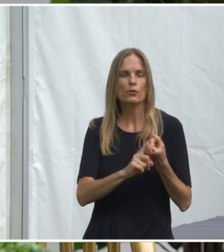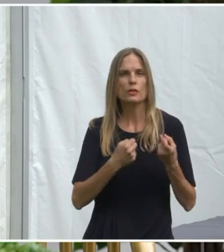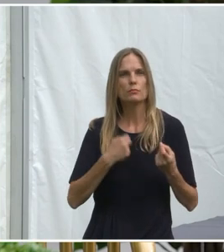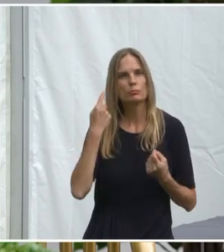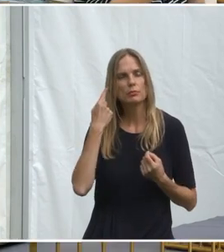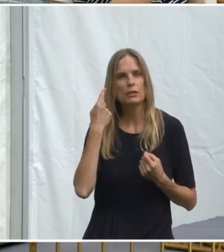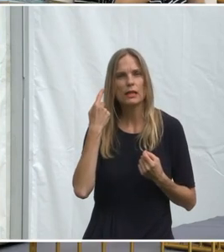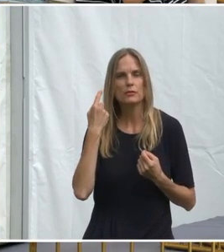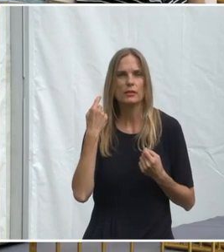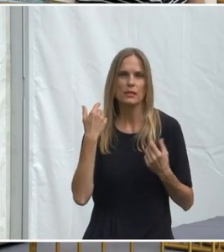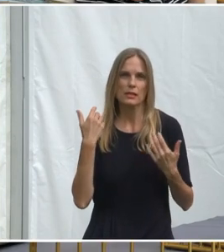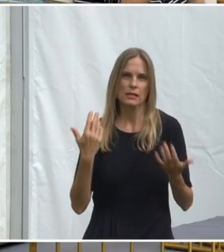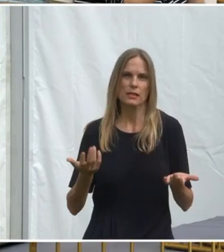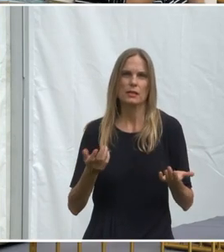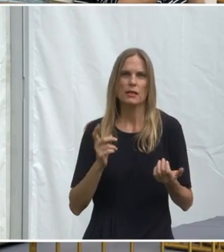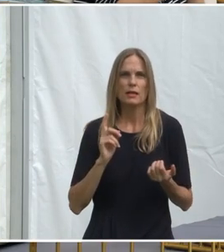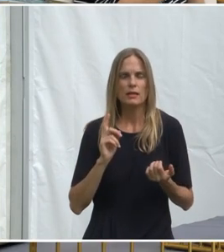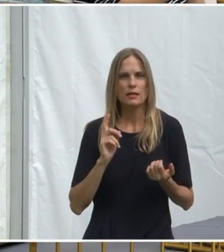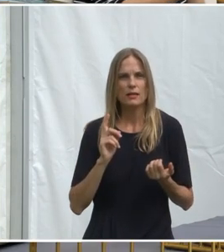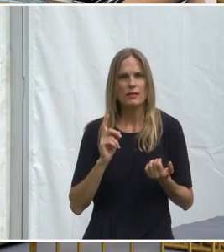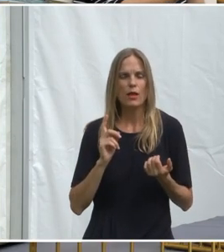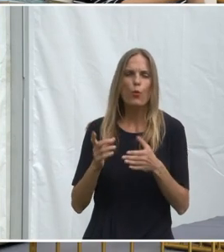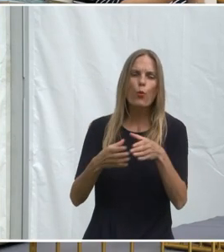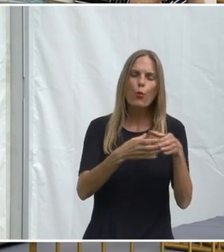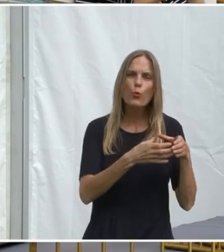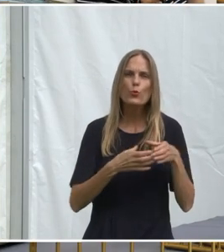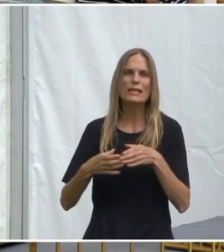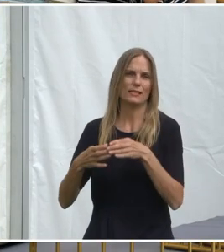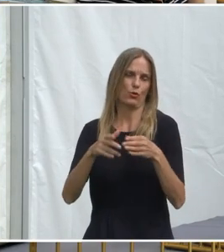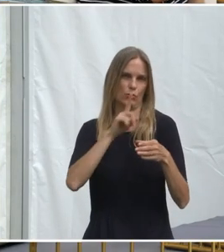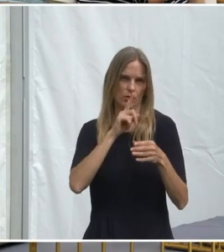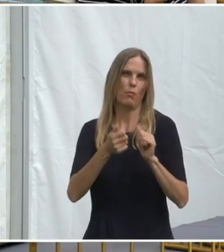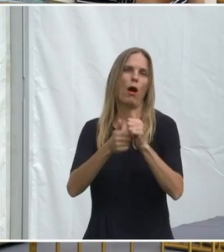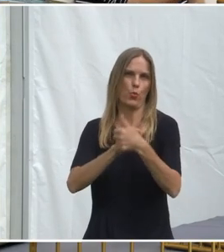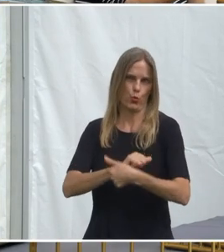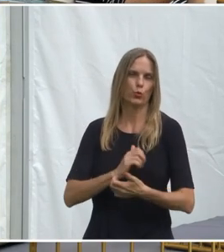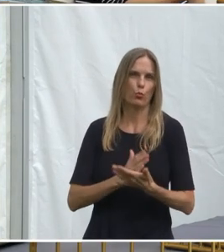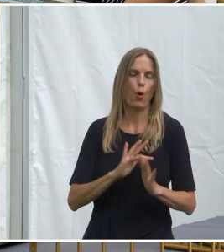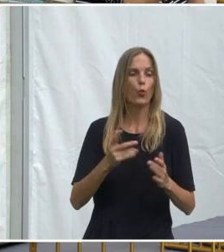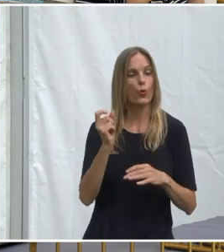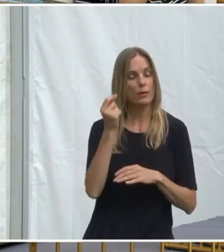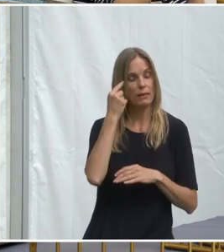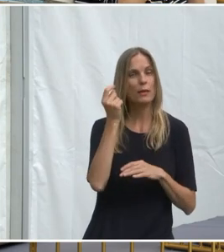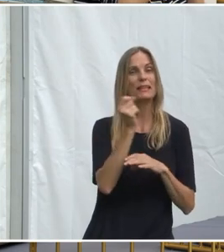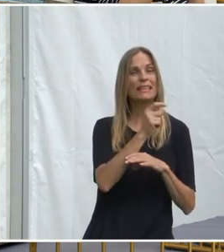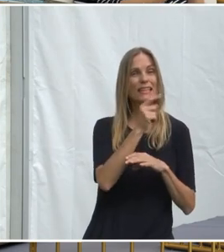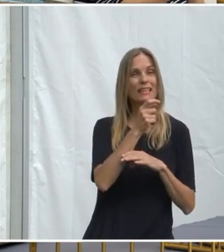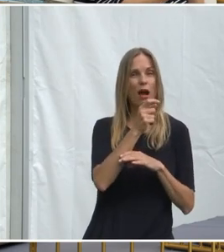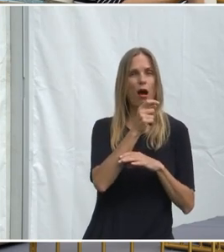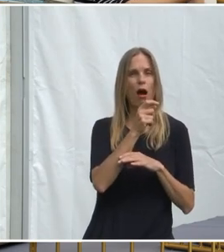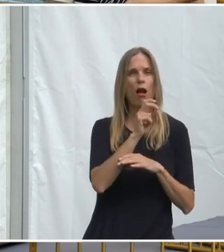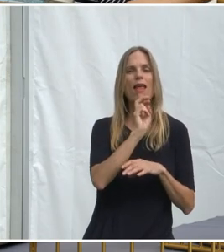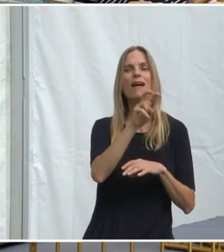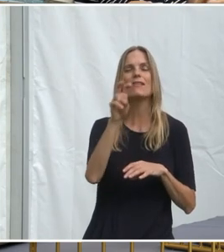think here we have to, the communities change as well. So for instance, when we talk about digital nomads, they come from very